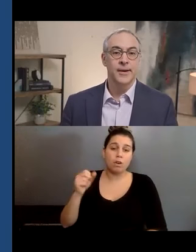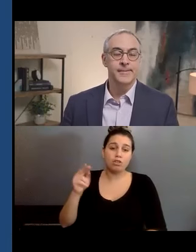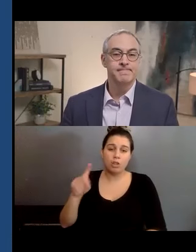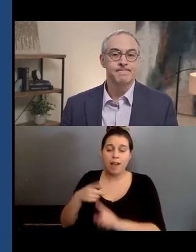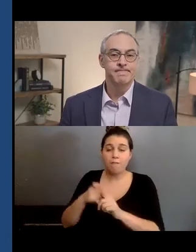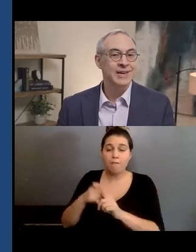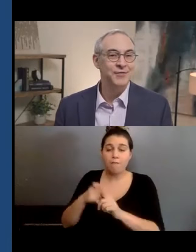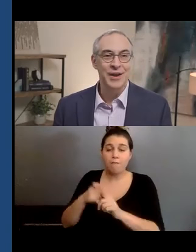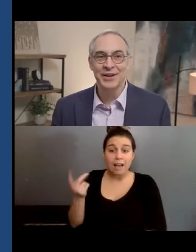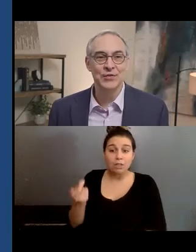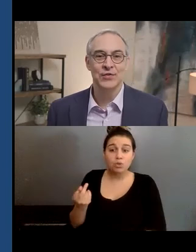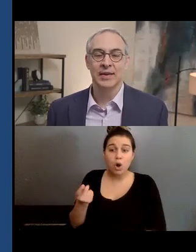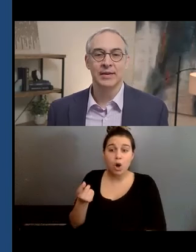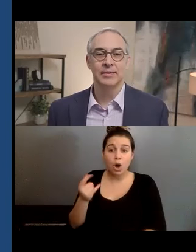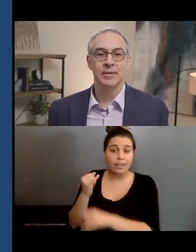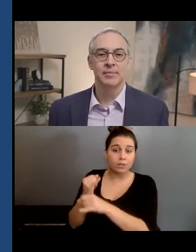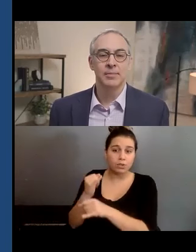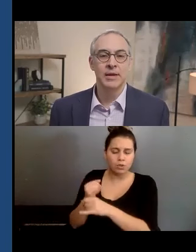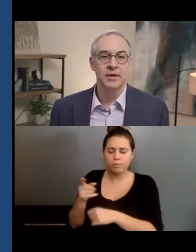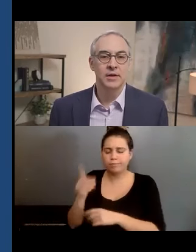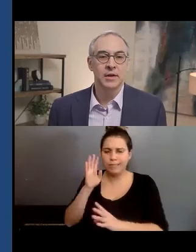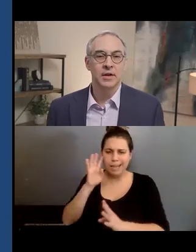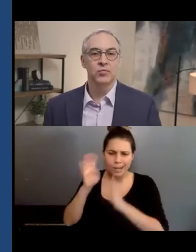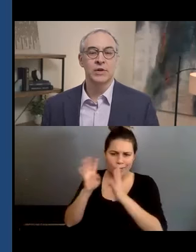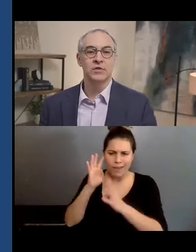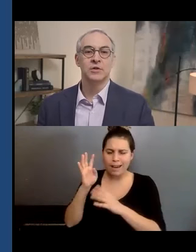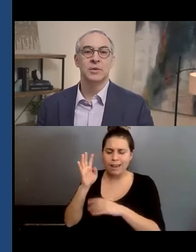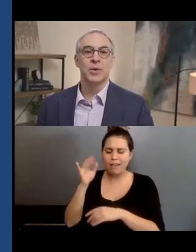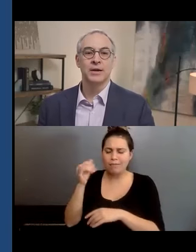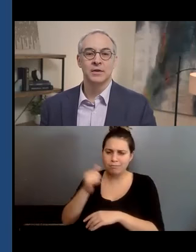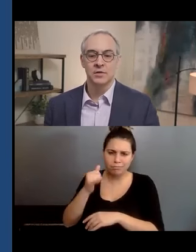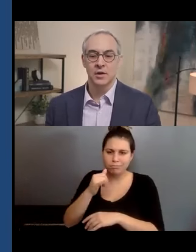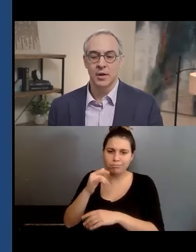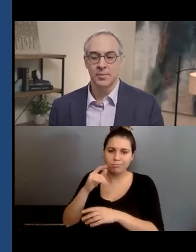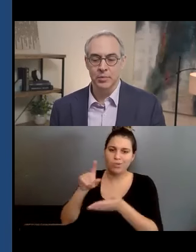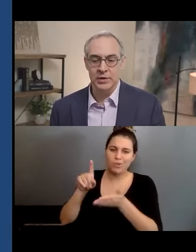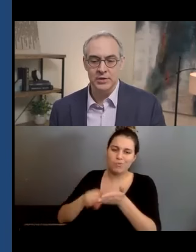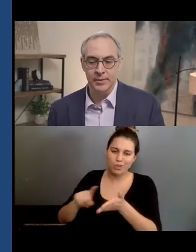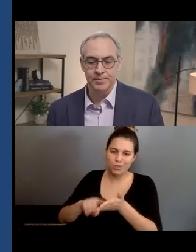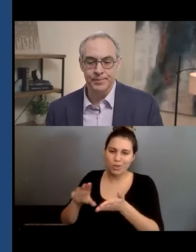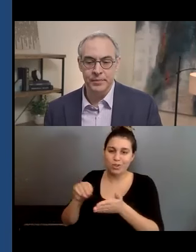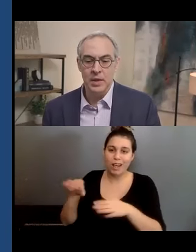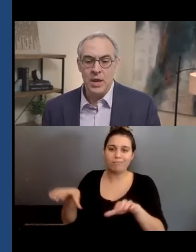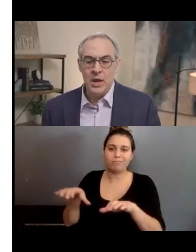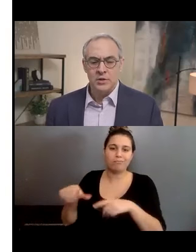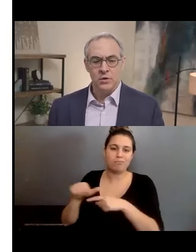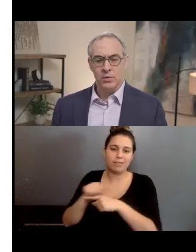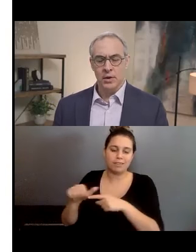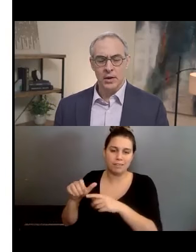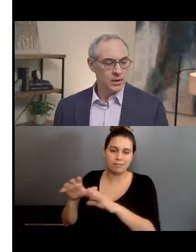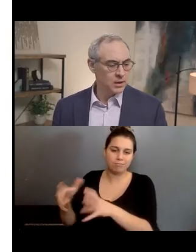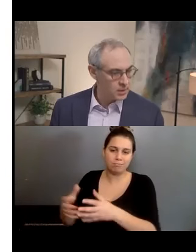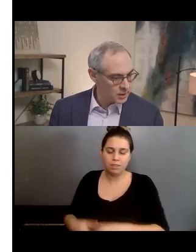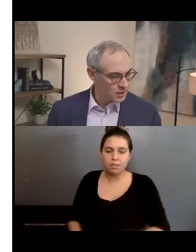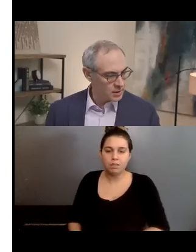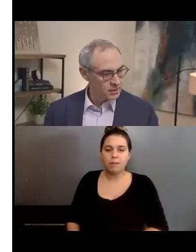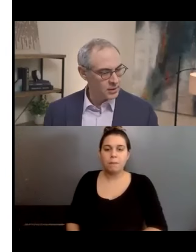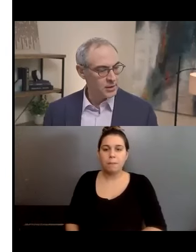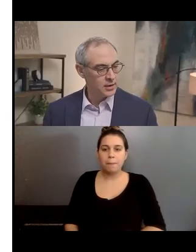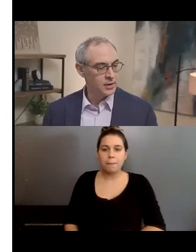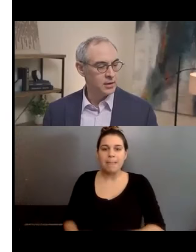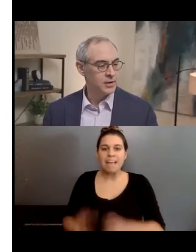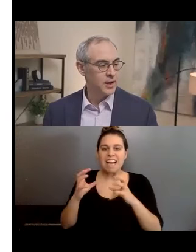really innovative and amazing research and practice place there. So,